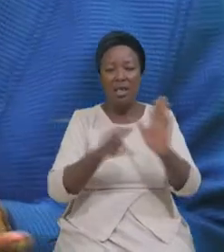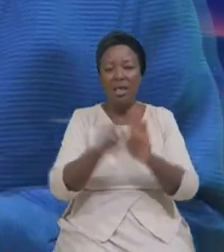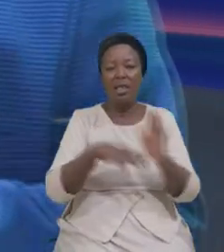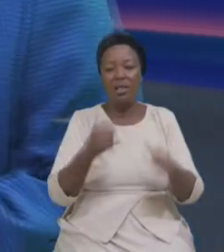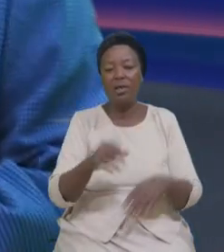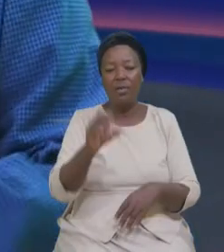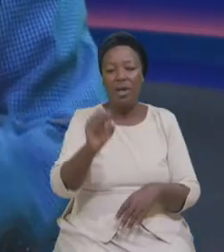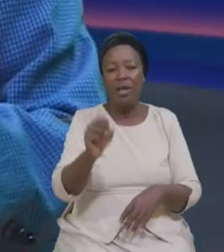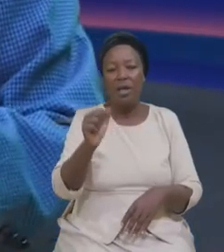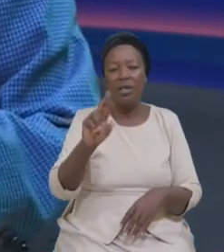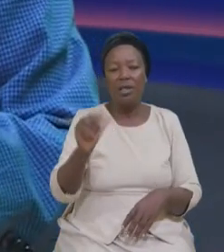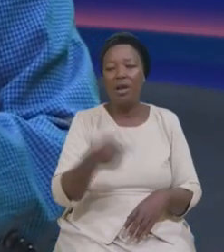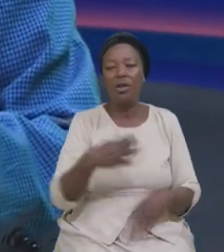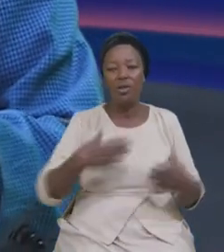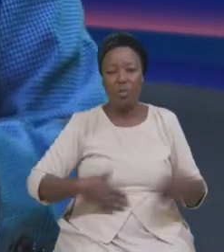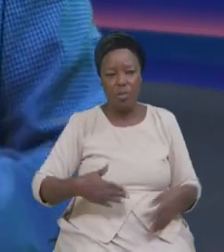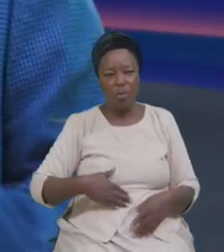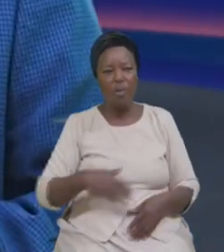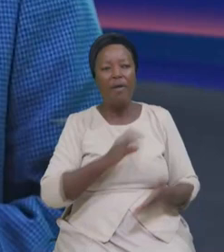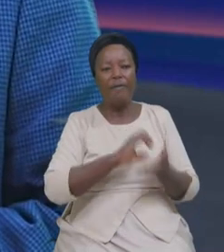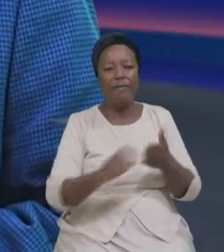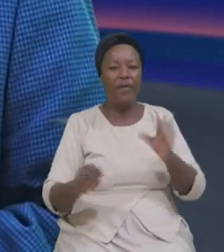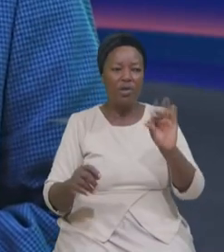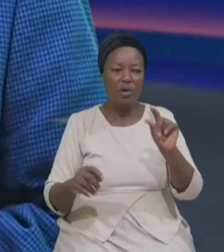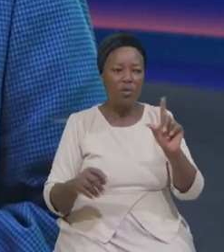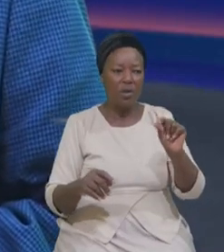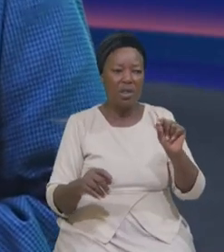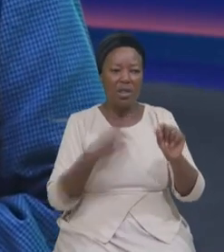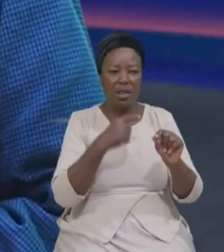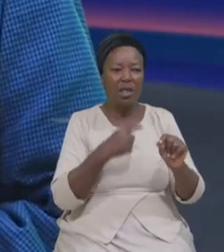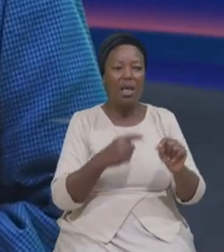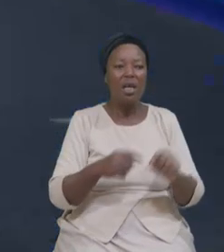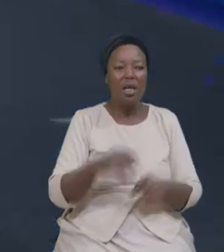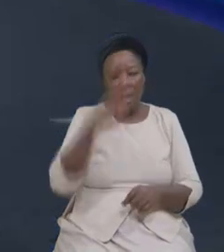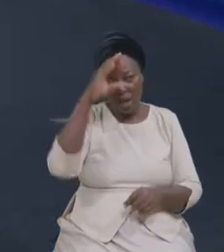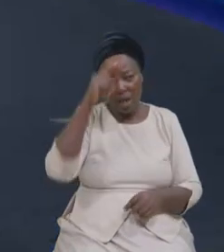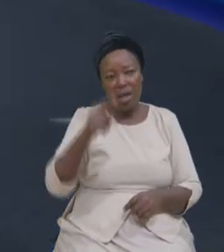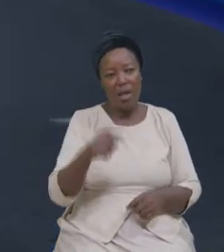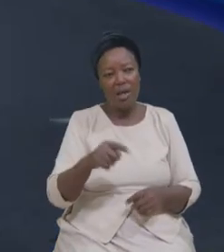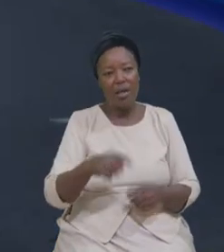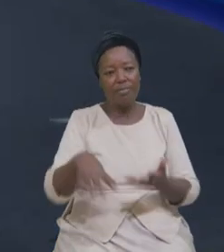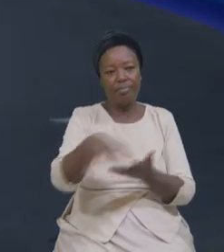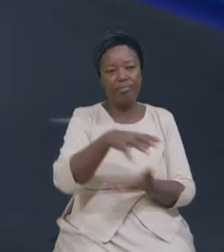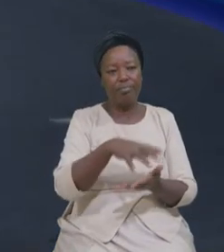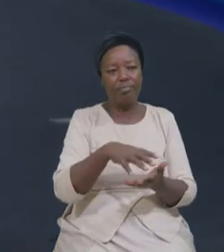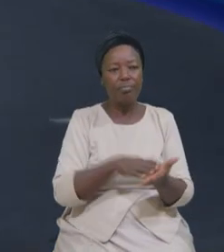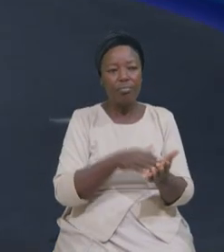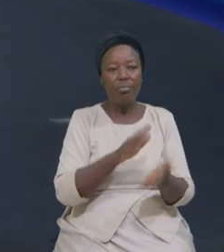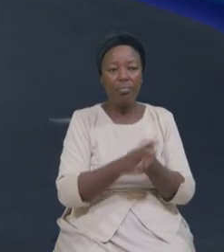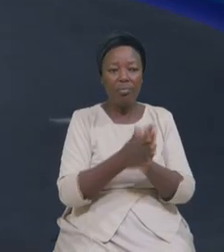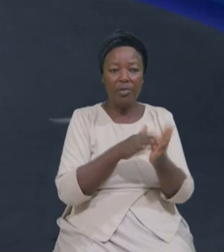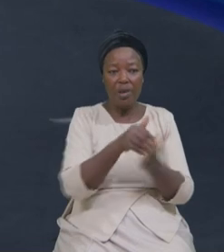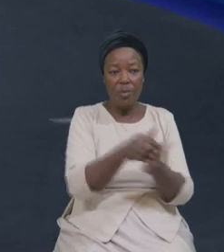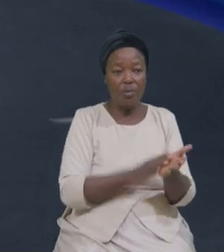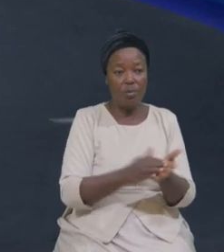says in verse 20, it says, he staggered not at the promise of God